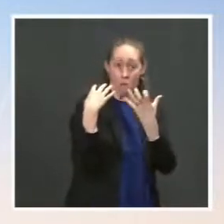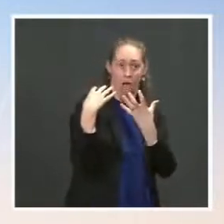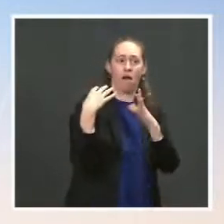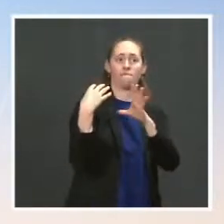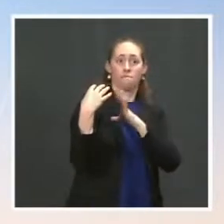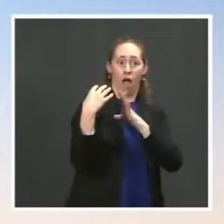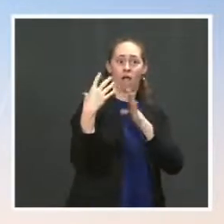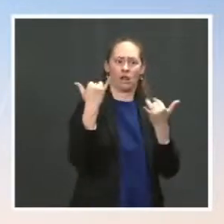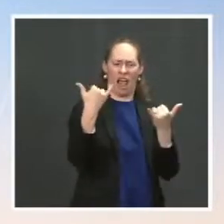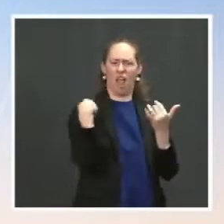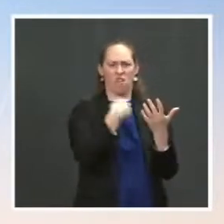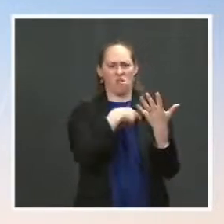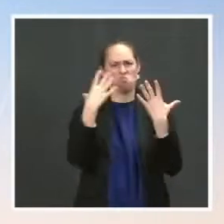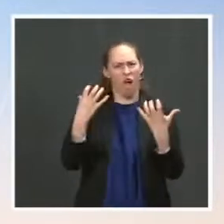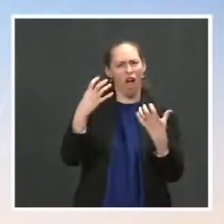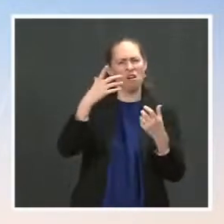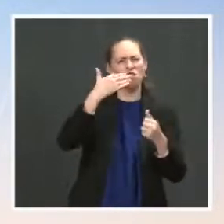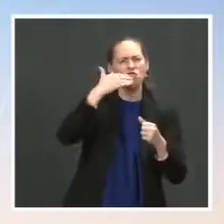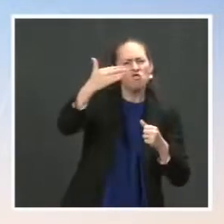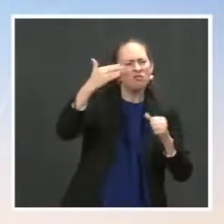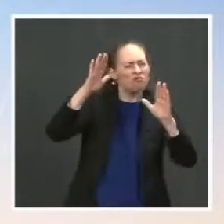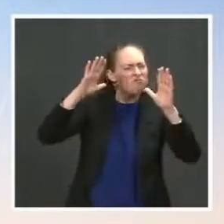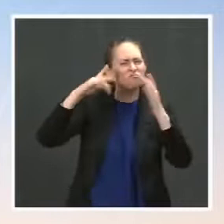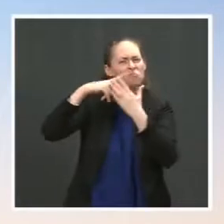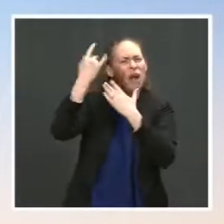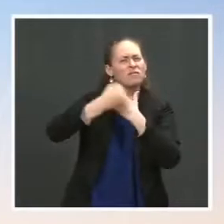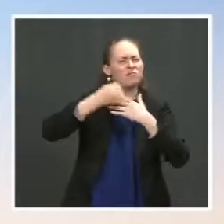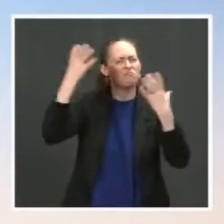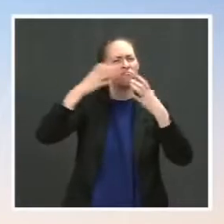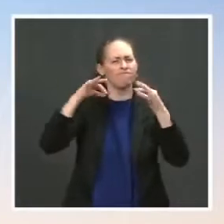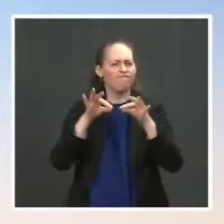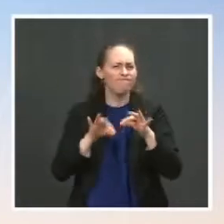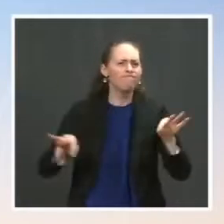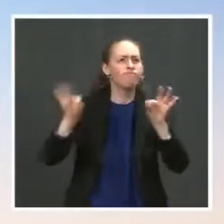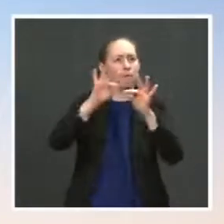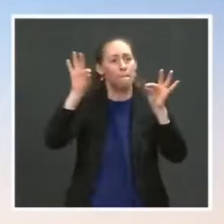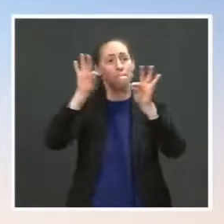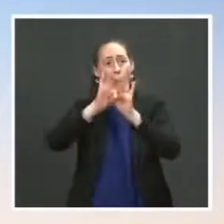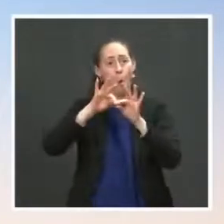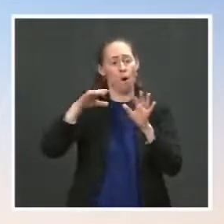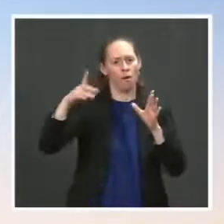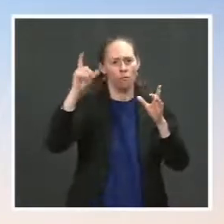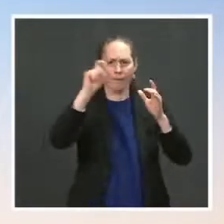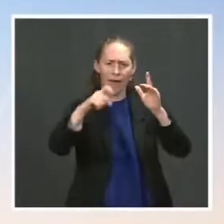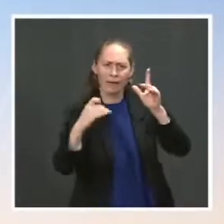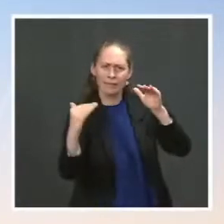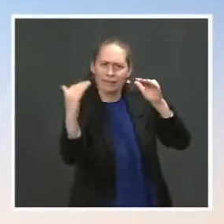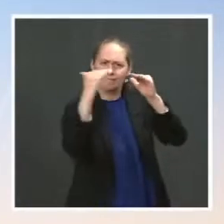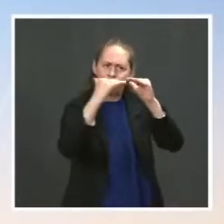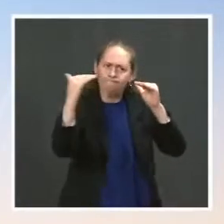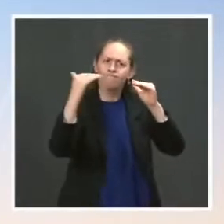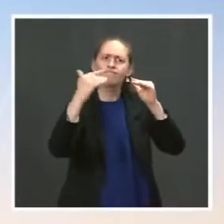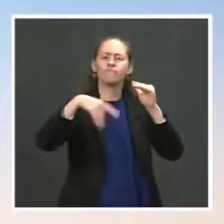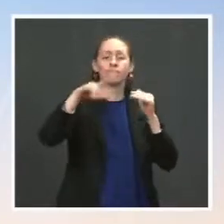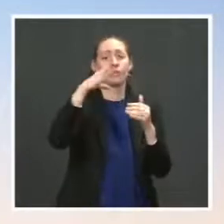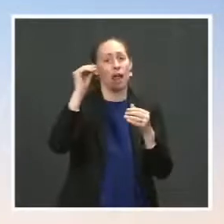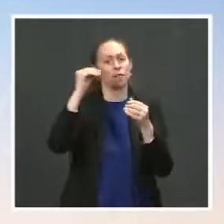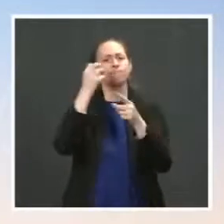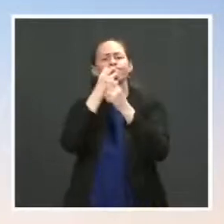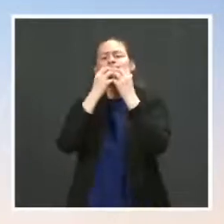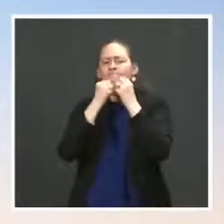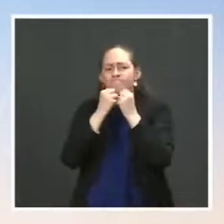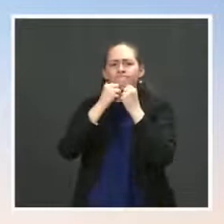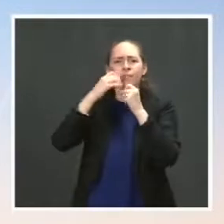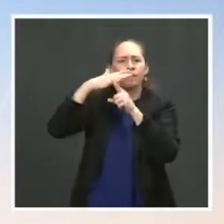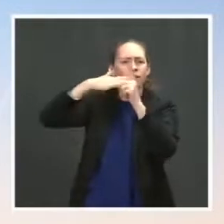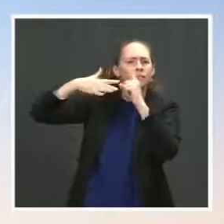projects that also bear on things like equity and climate that are important to this administration. And you'll continue to see that in the program design. Of course, there's